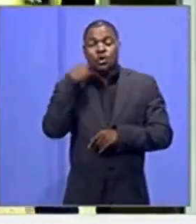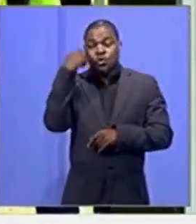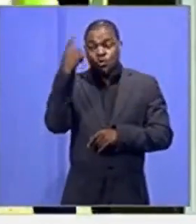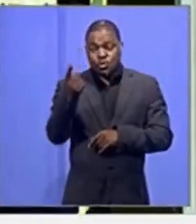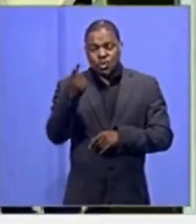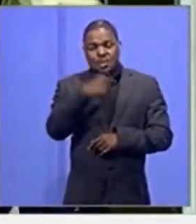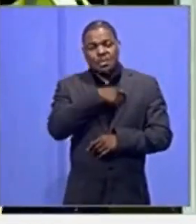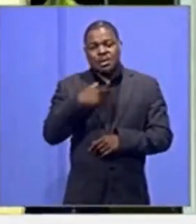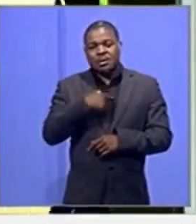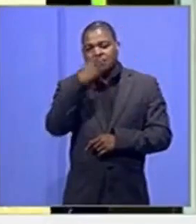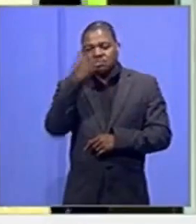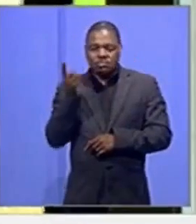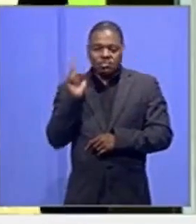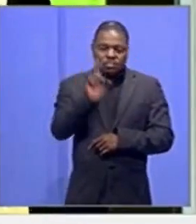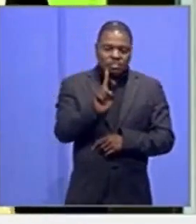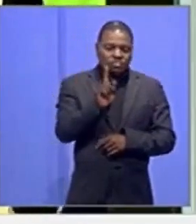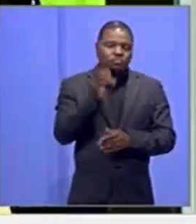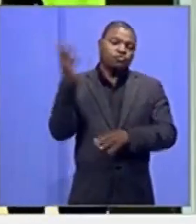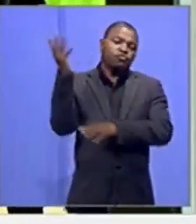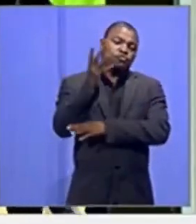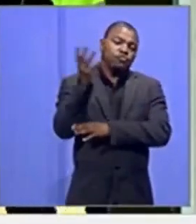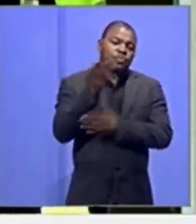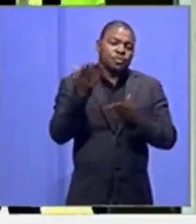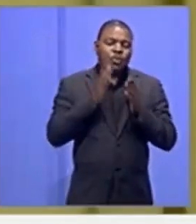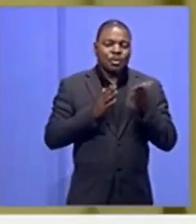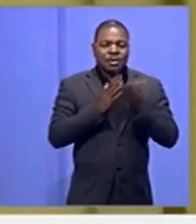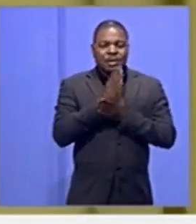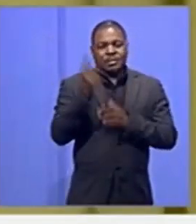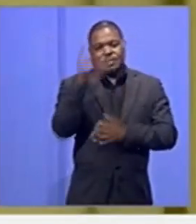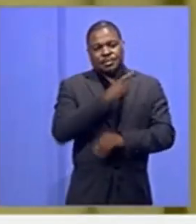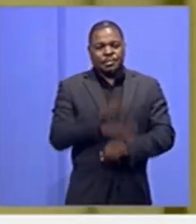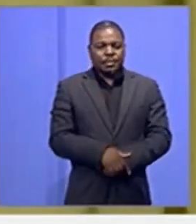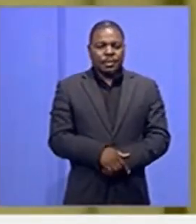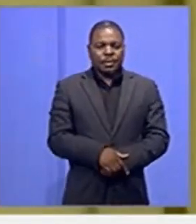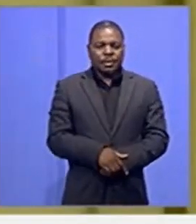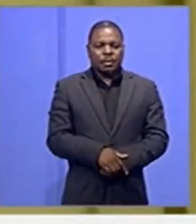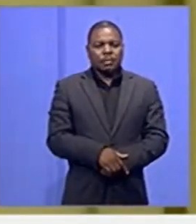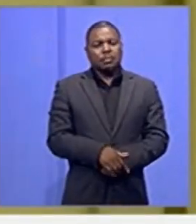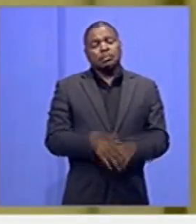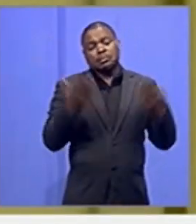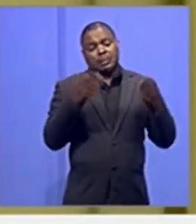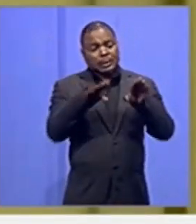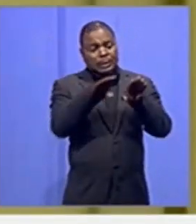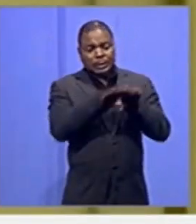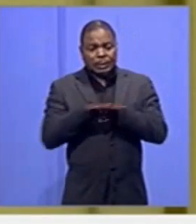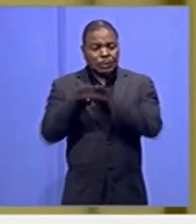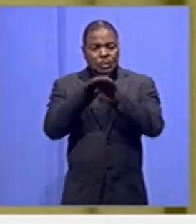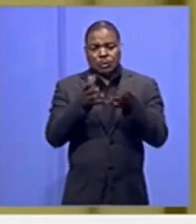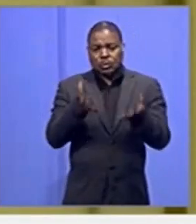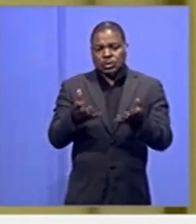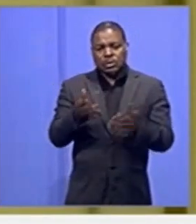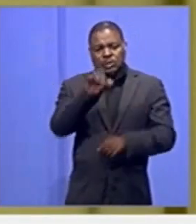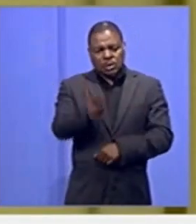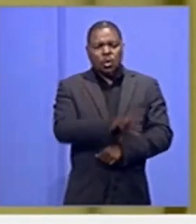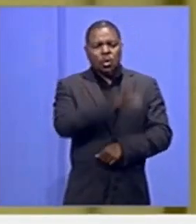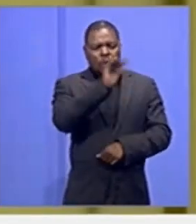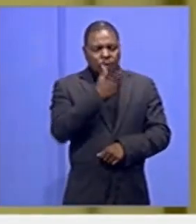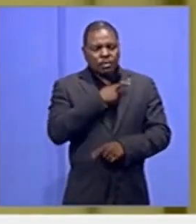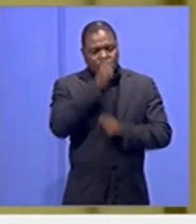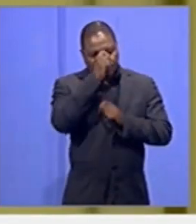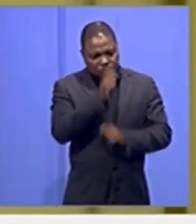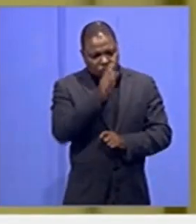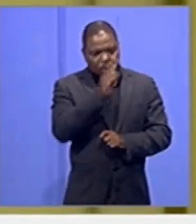Cyril Ramaphosa ka letsatsi la ditshwanelo tsa botho. As part of the democratic dispensation, South Africa observes Human